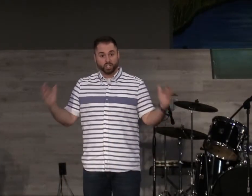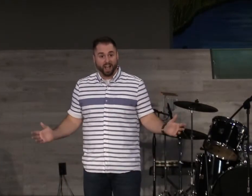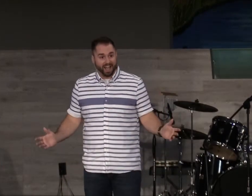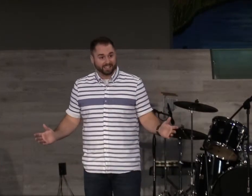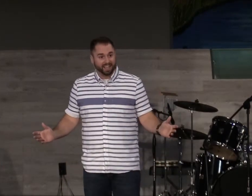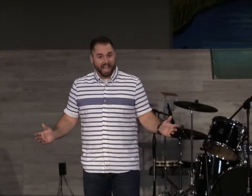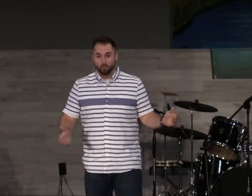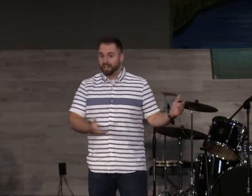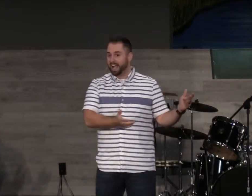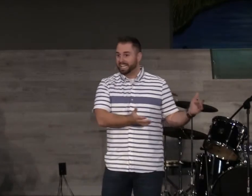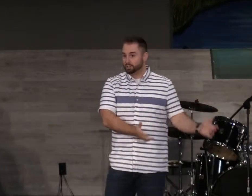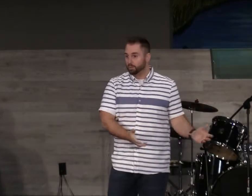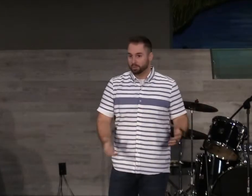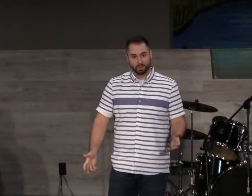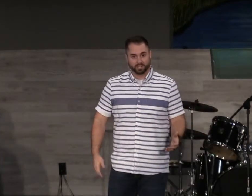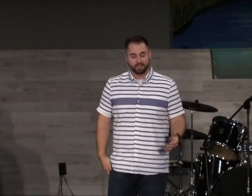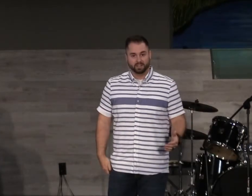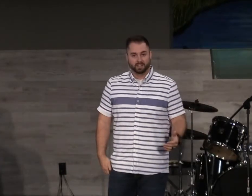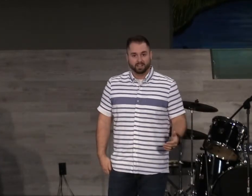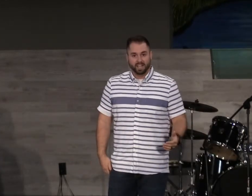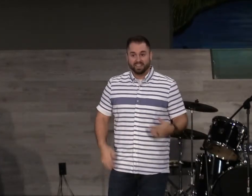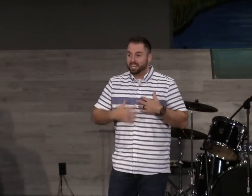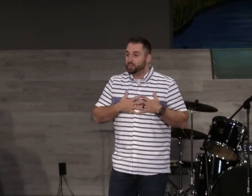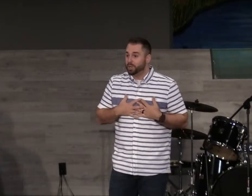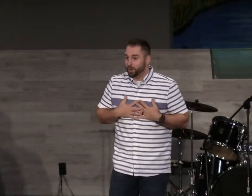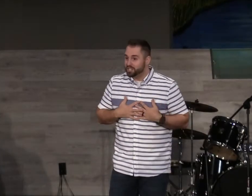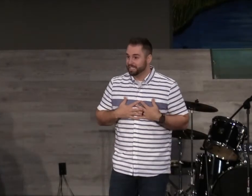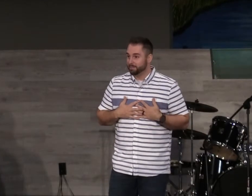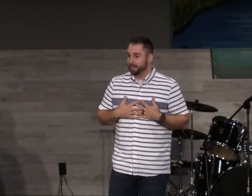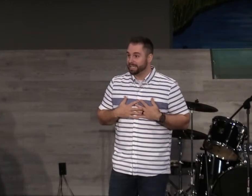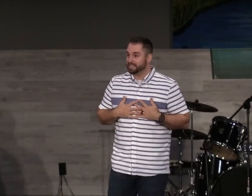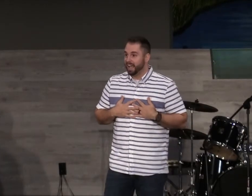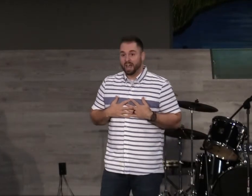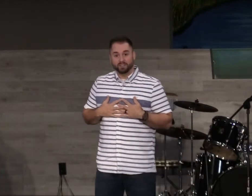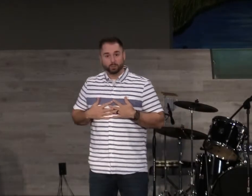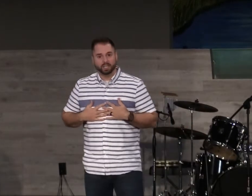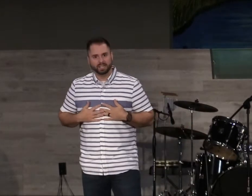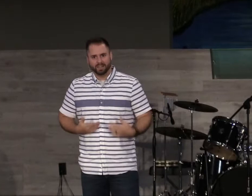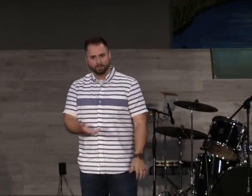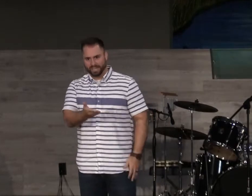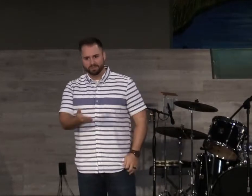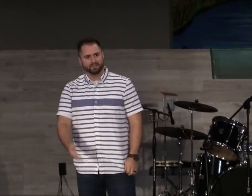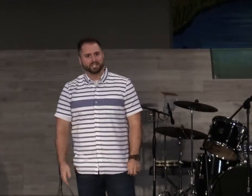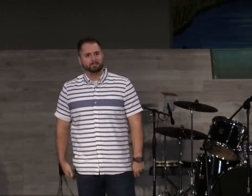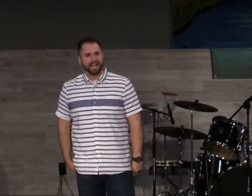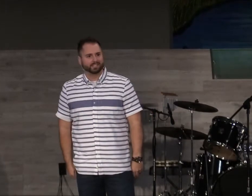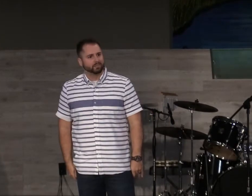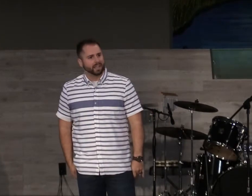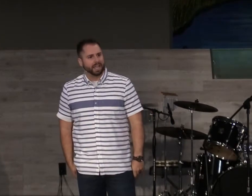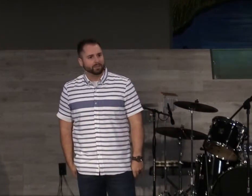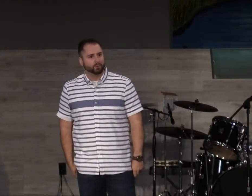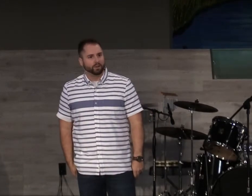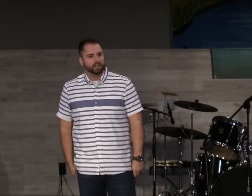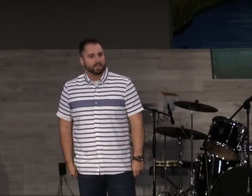just shocked at what God can do with a person. And that is so encouraging to me because a lot of us, we look at Levi and we're like, we've never done bad